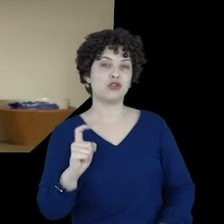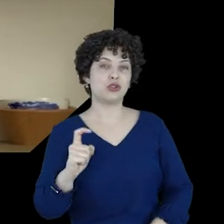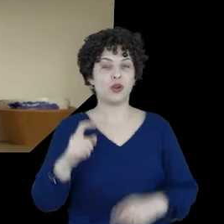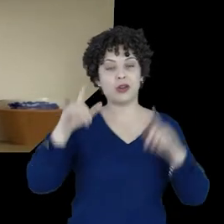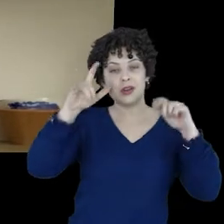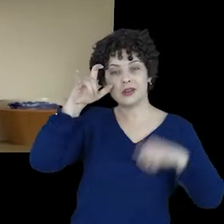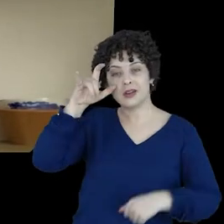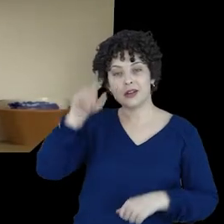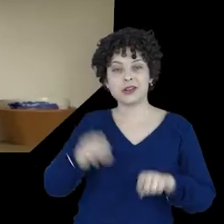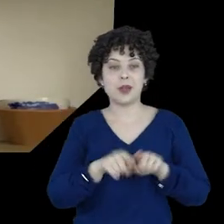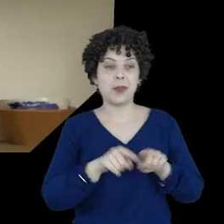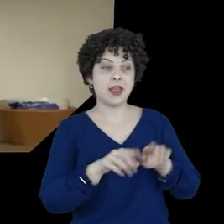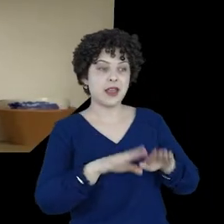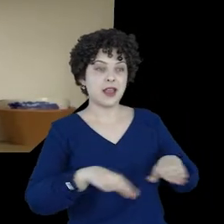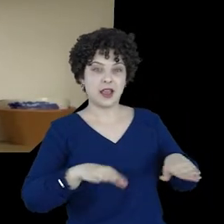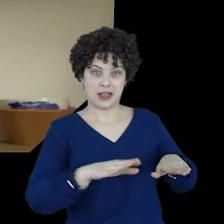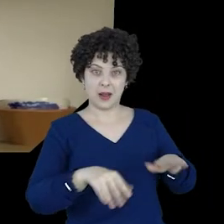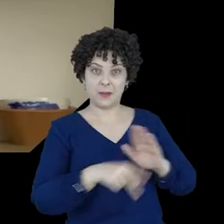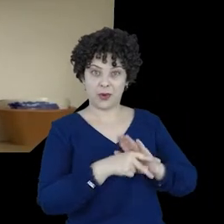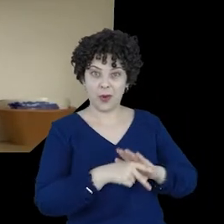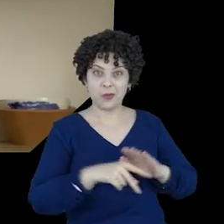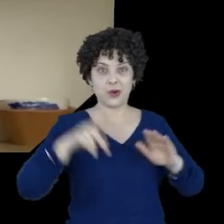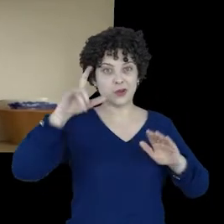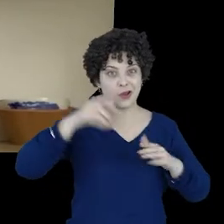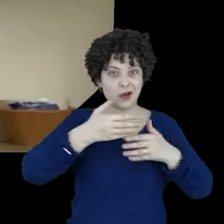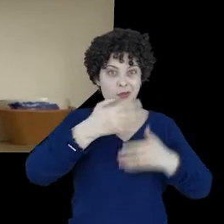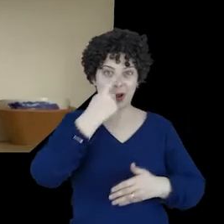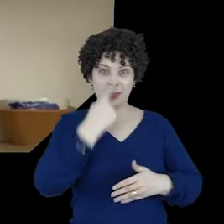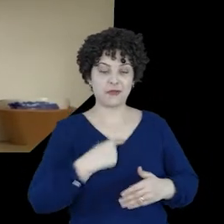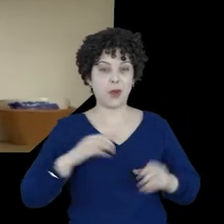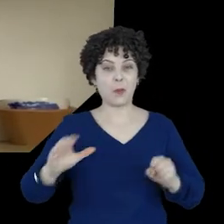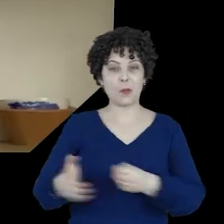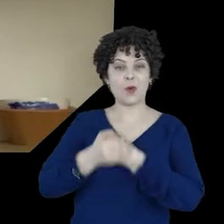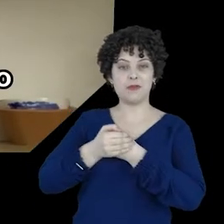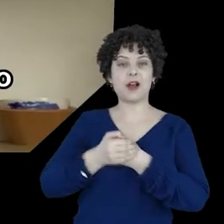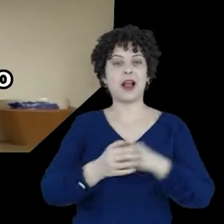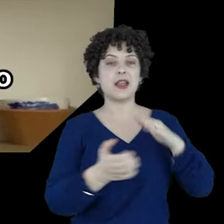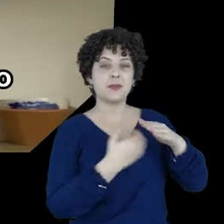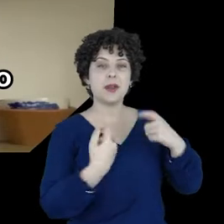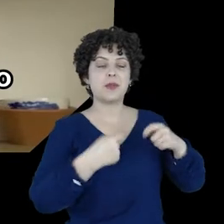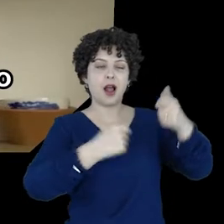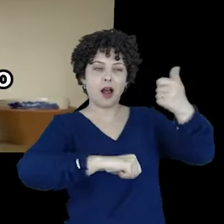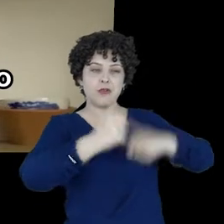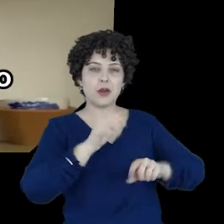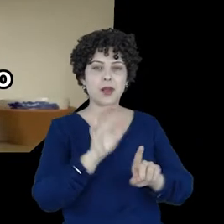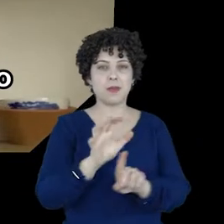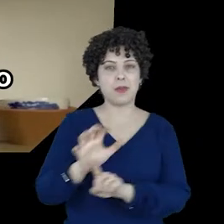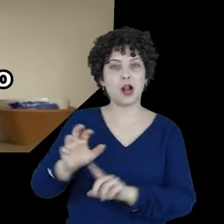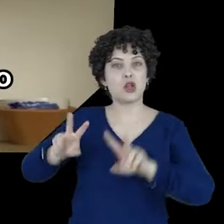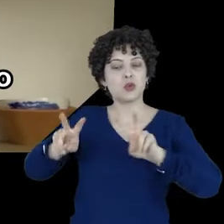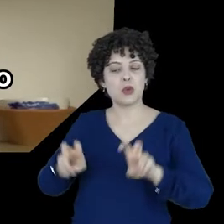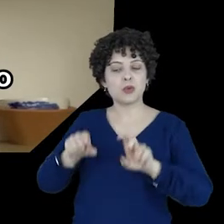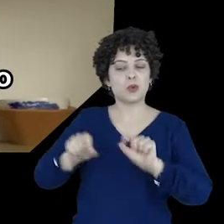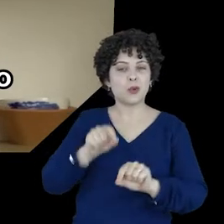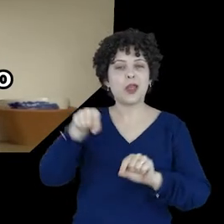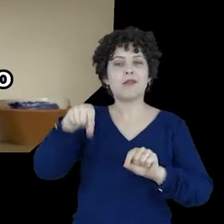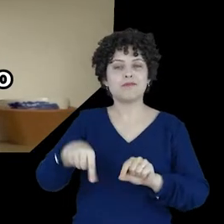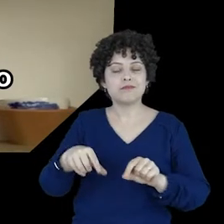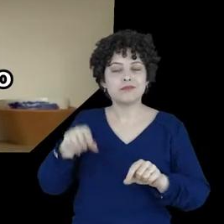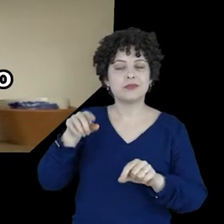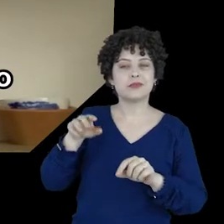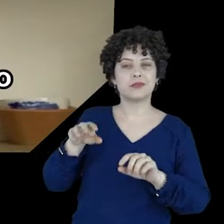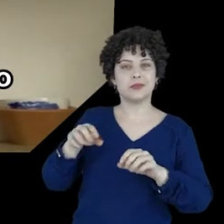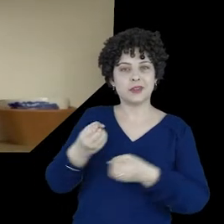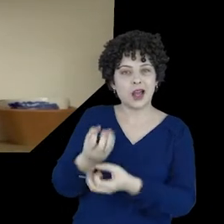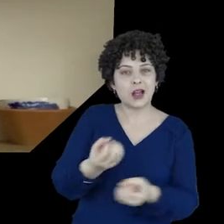and Instagram defaulting children's accounts to private, to more systemic changes like companies being required to do data protection impact assessments